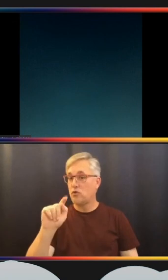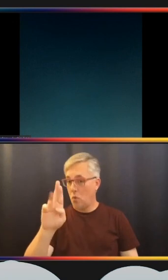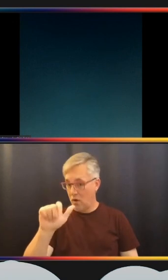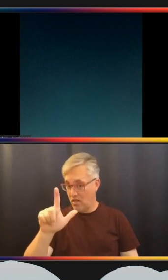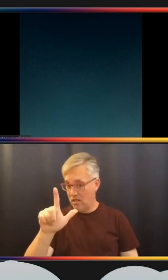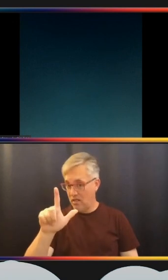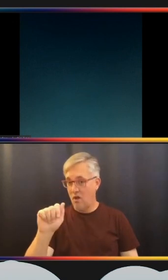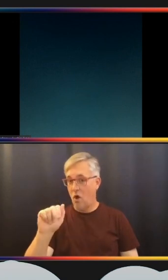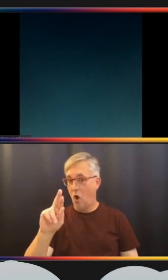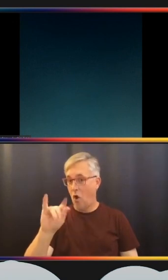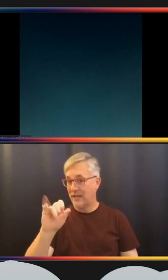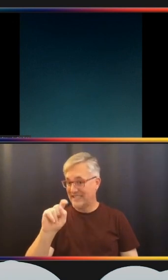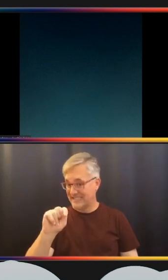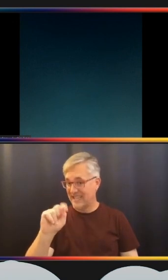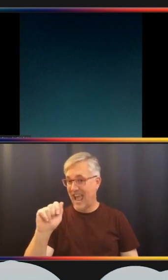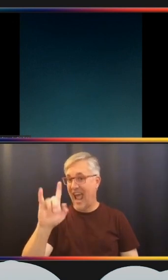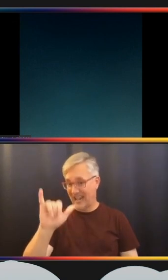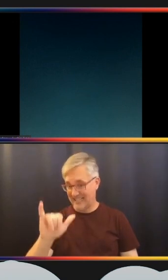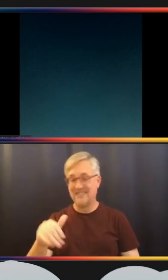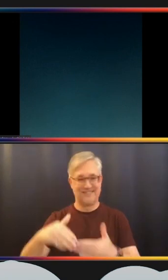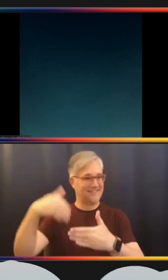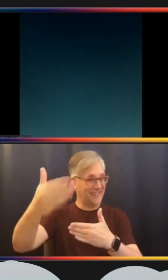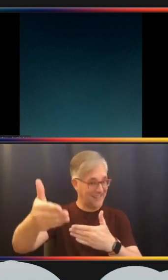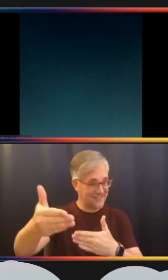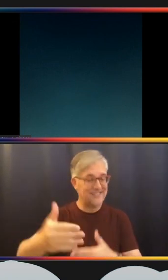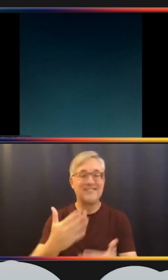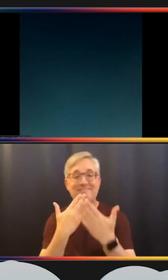up. Thank you so much, and I hope